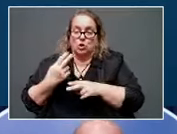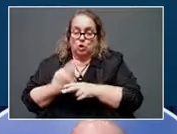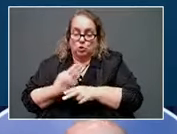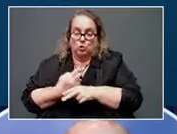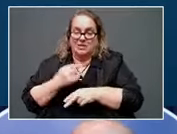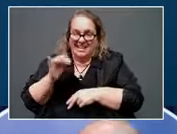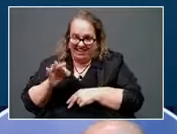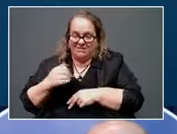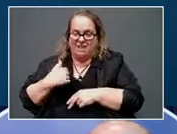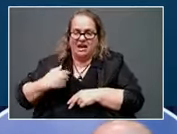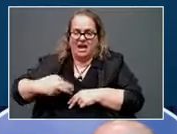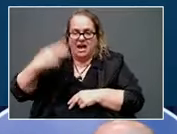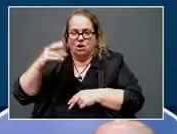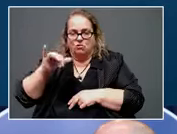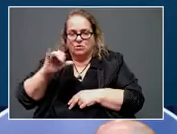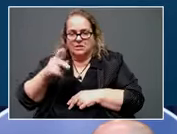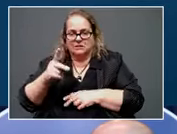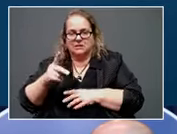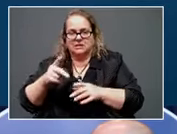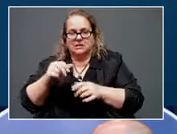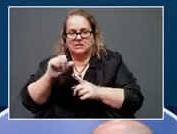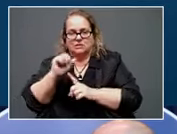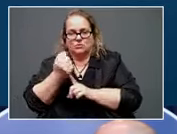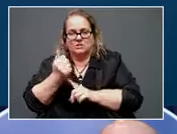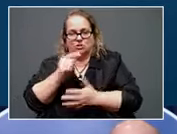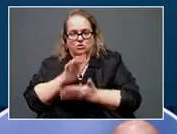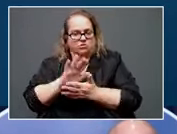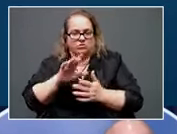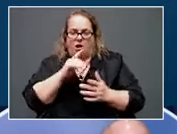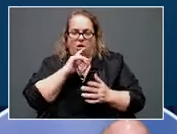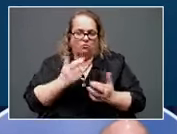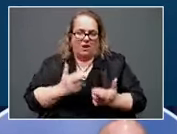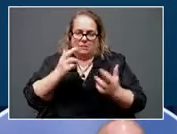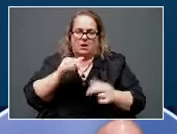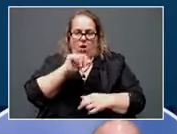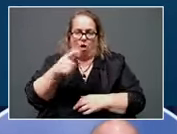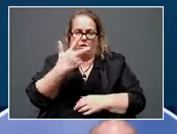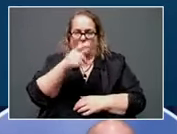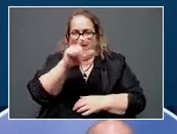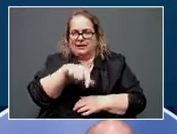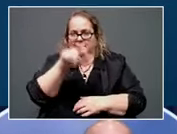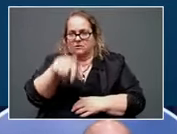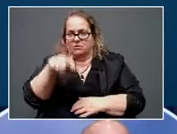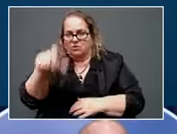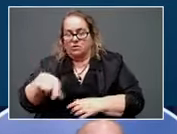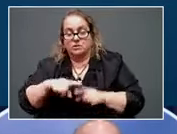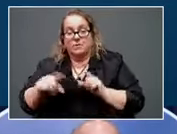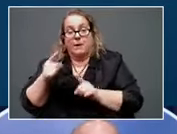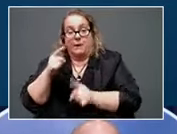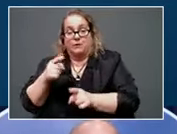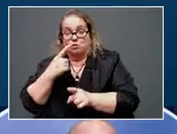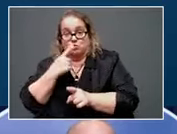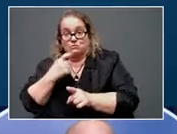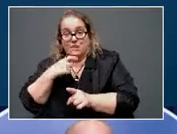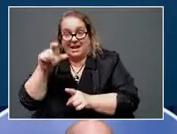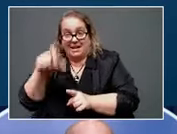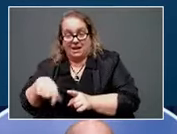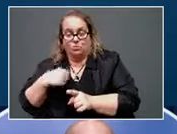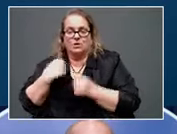high-risk situations at the school are recommended in all three categories, but it's only when we get to the high or the red category where we strongly